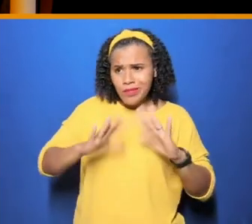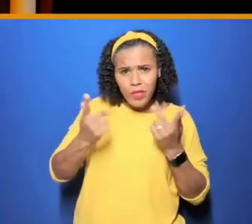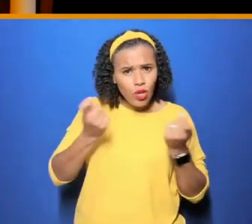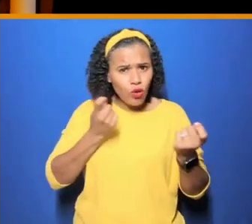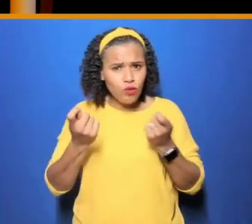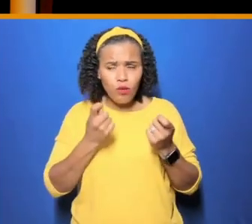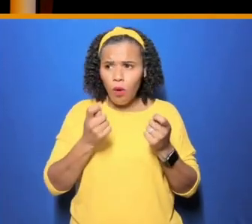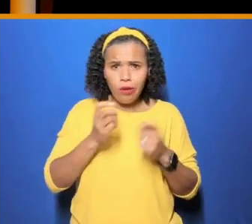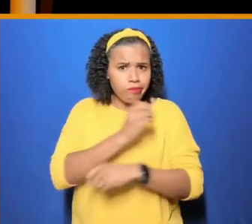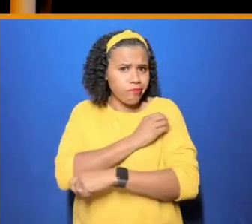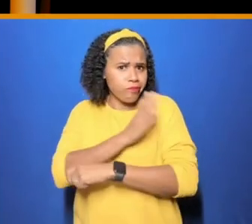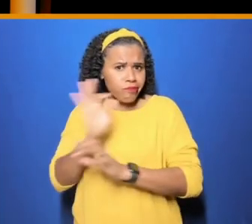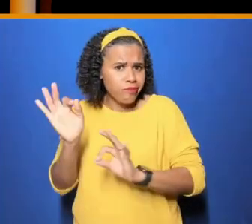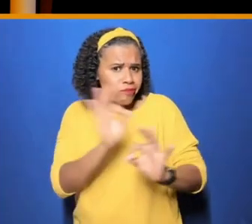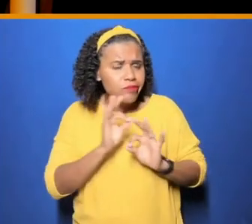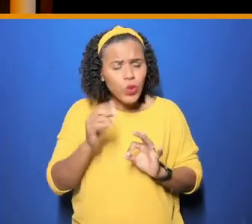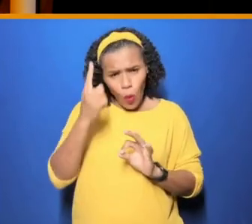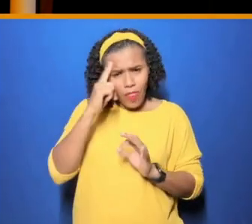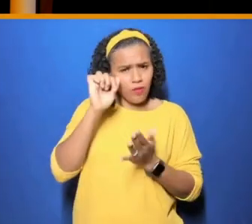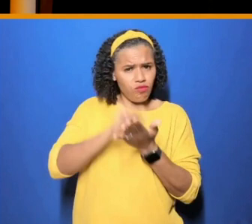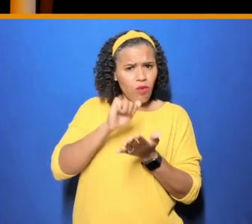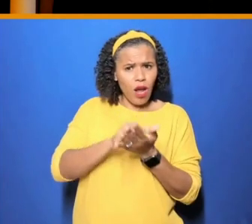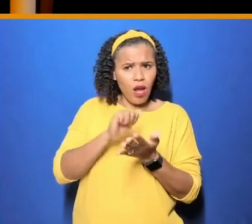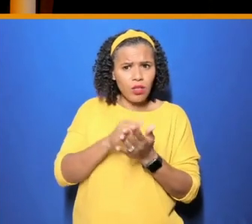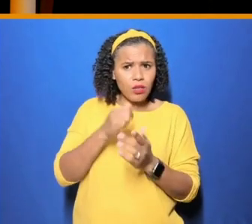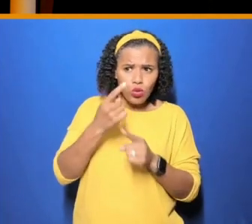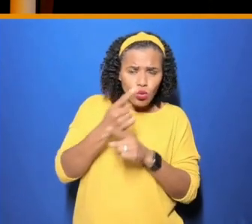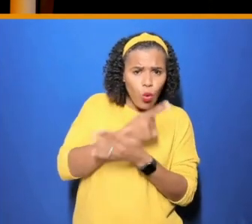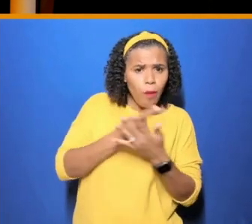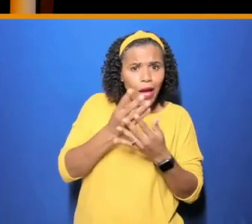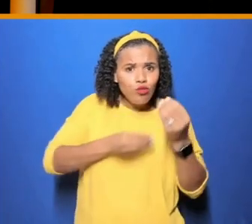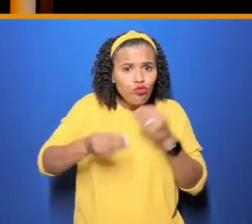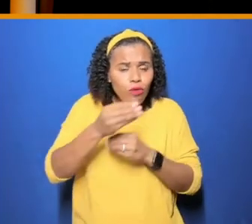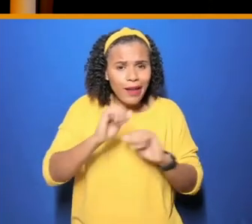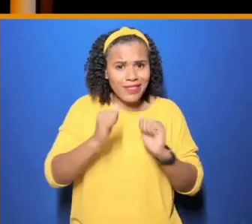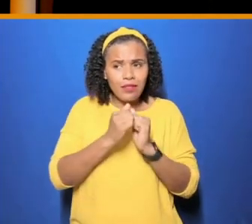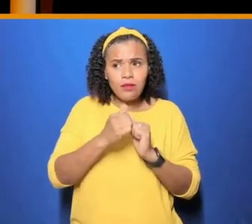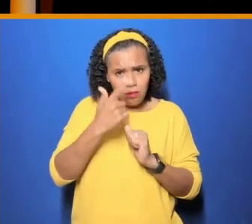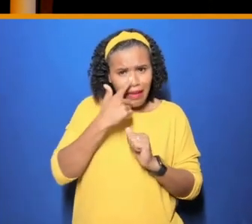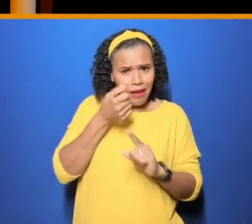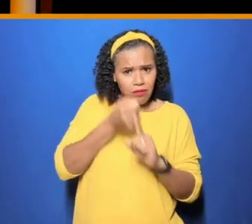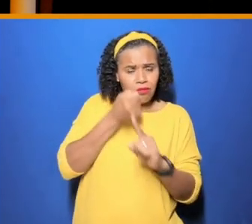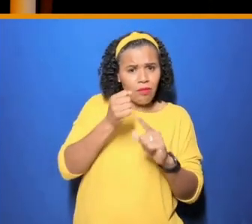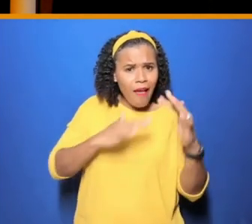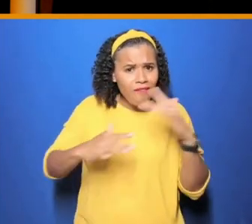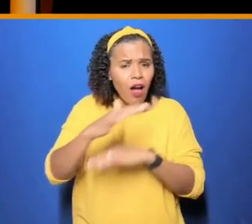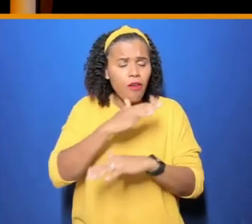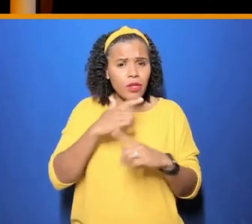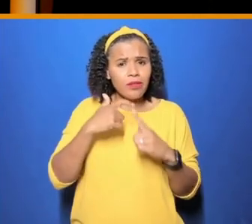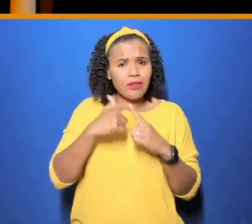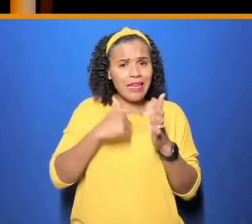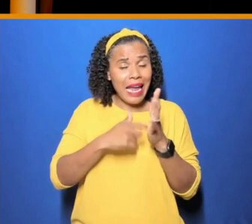Paul Reynolds is absolutely right to talk about the impact that trade deals have upon the environment. Callum Miller, who spoke